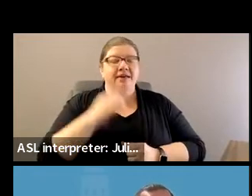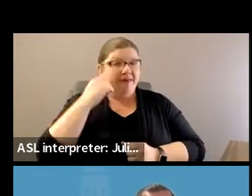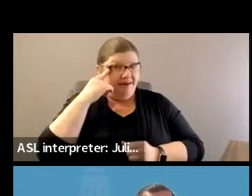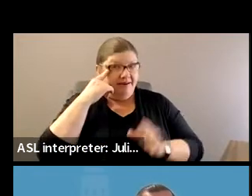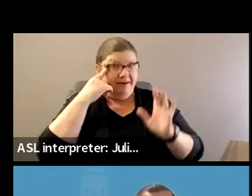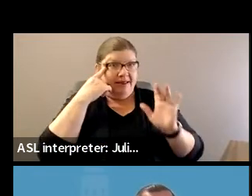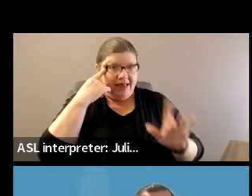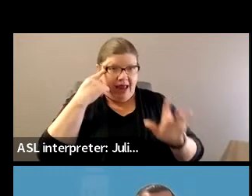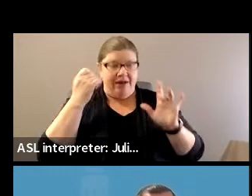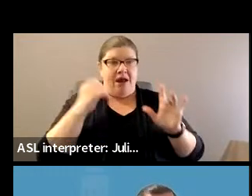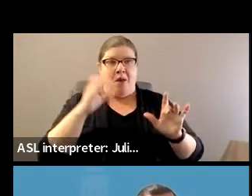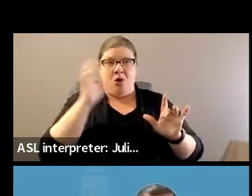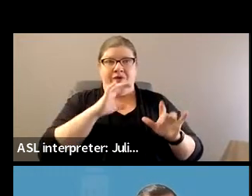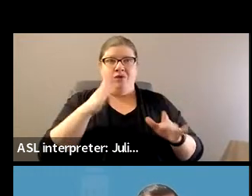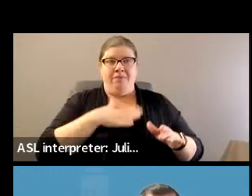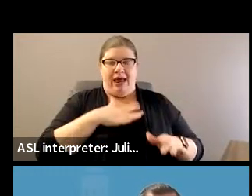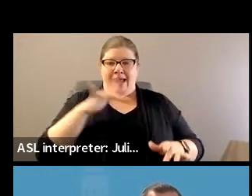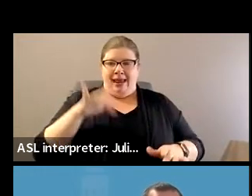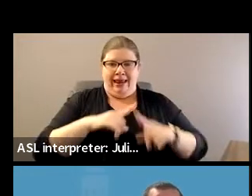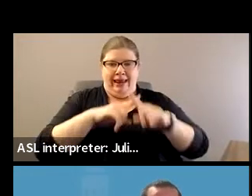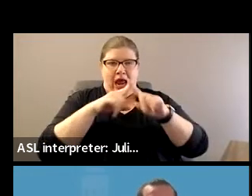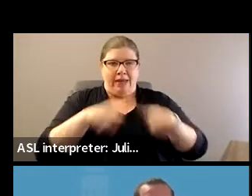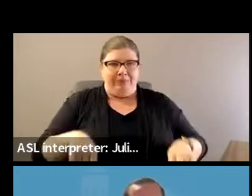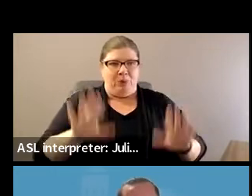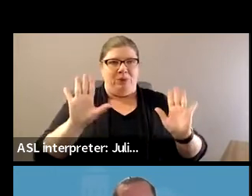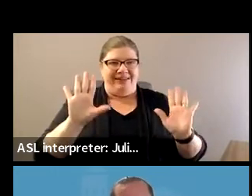There, I was looking for my unmute button.